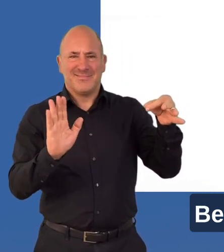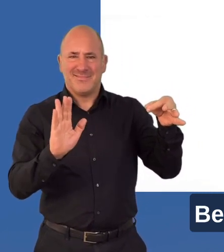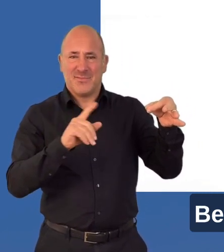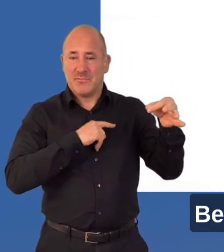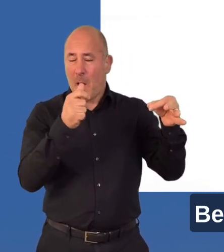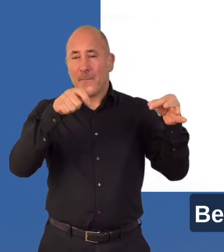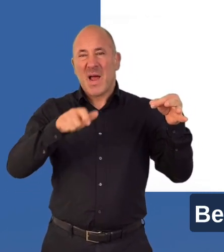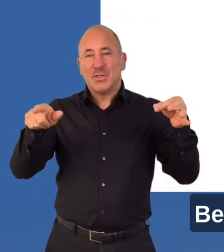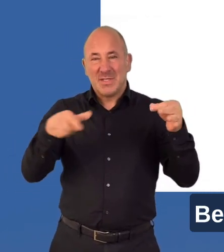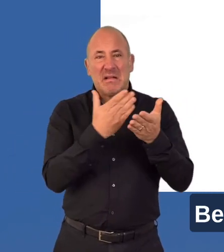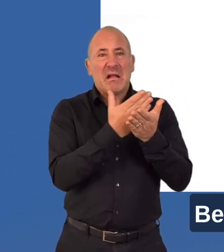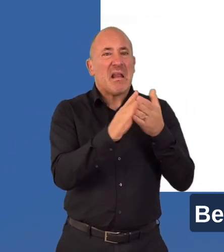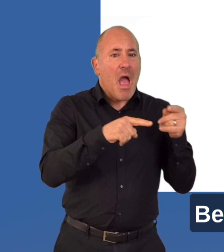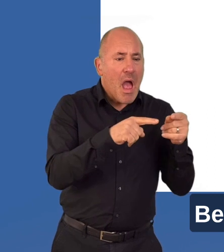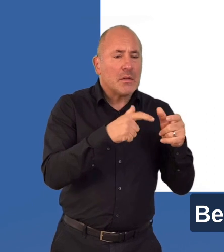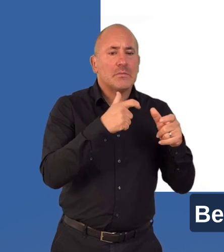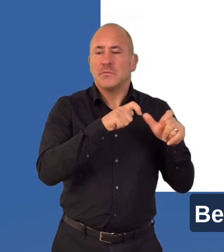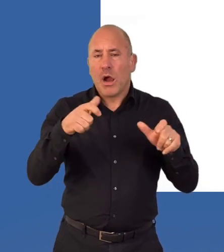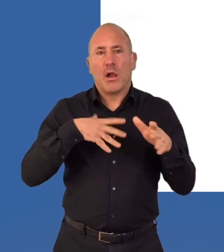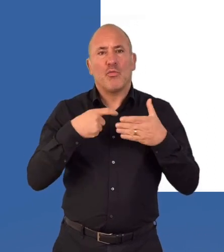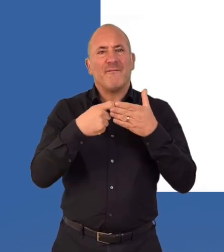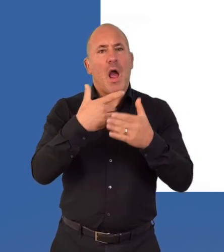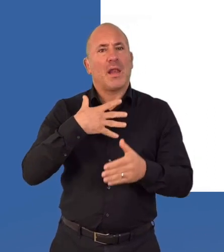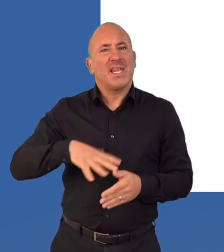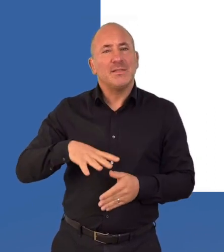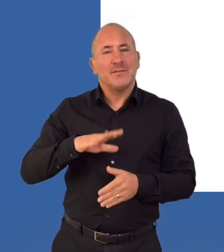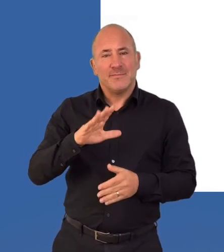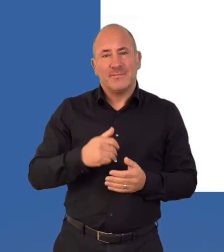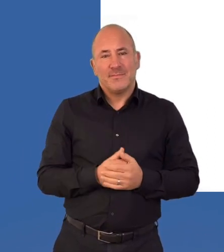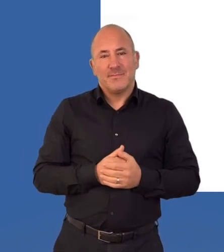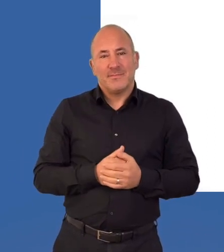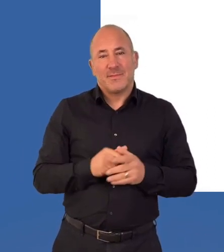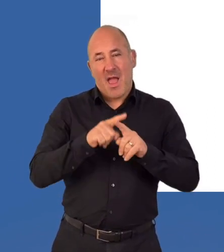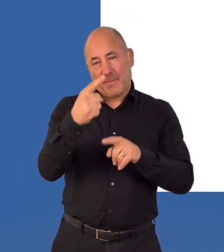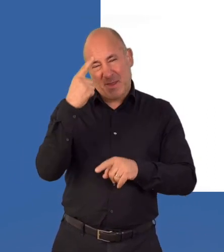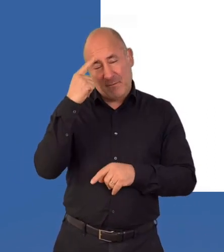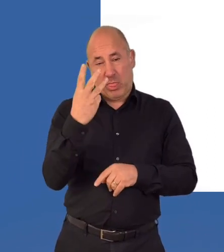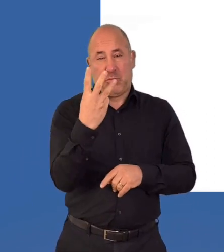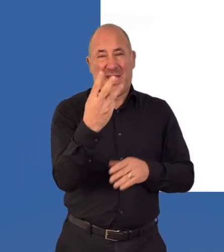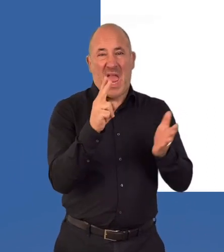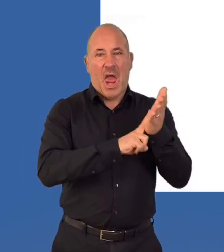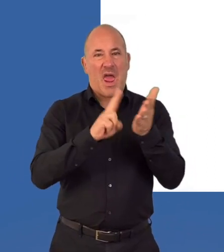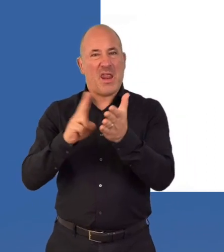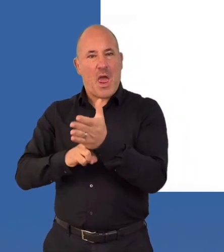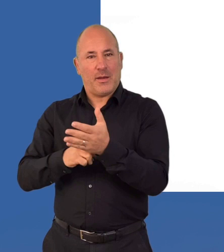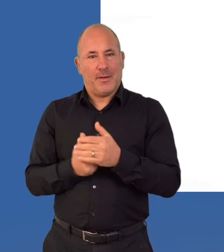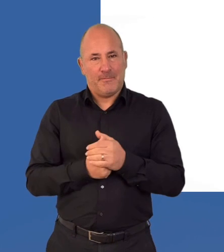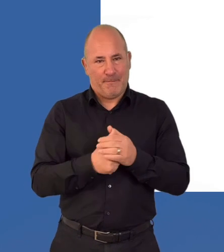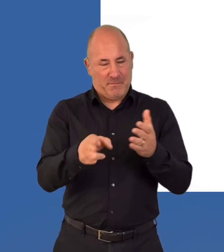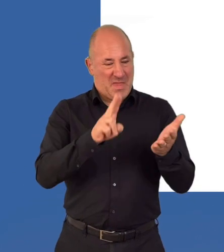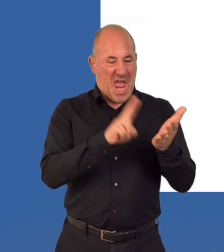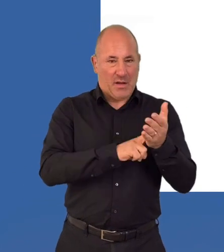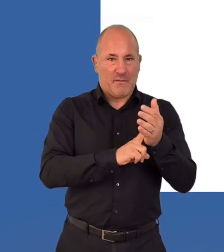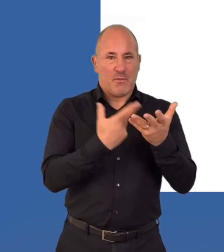some patients with a negative fit still need to be referred. You may think of the 3 N's, so